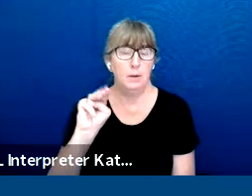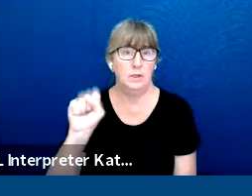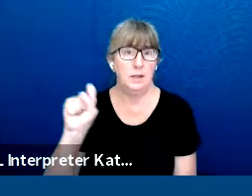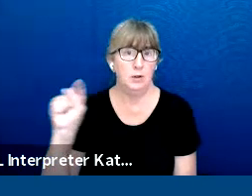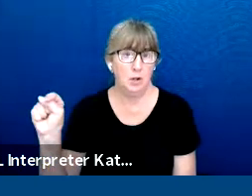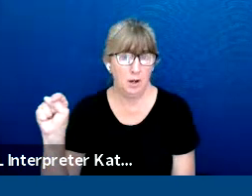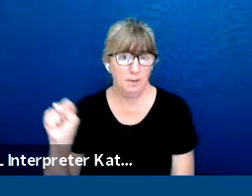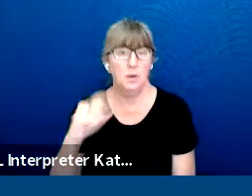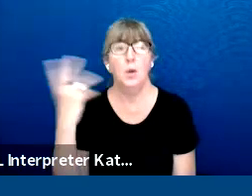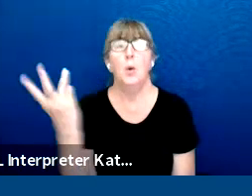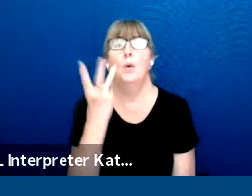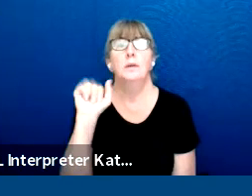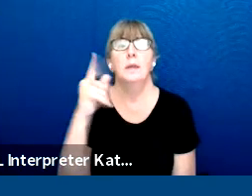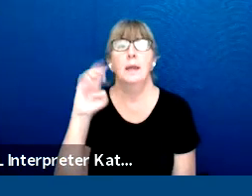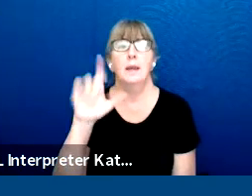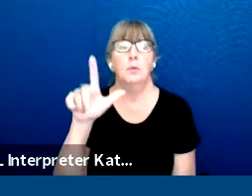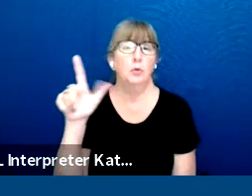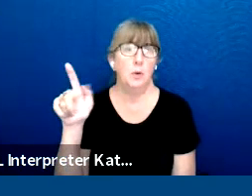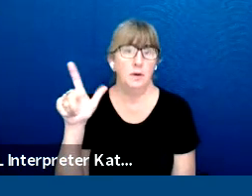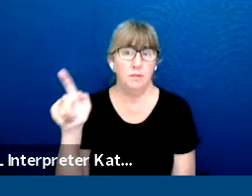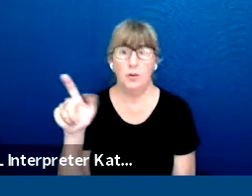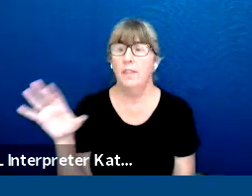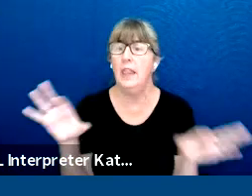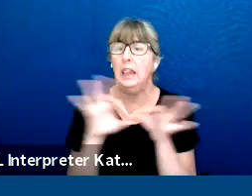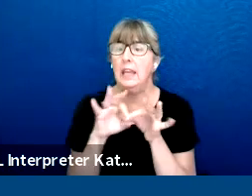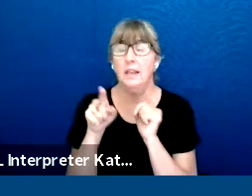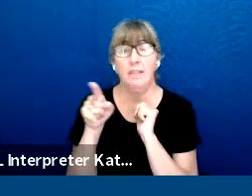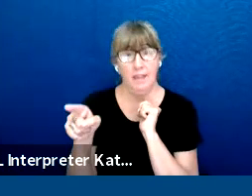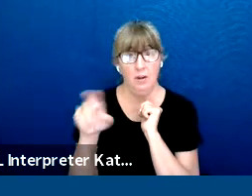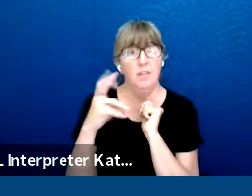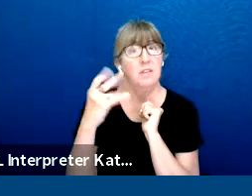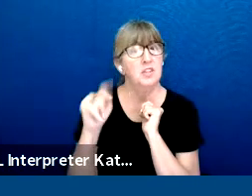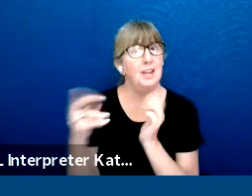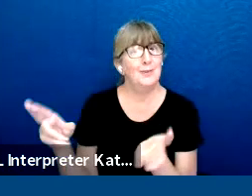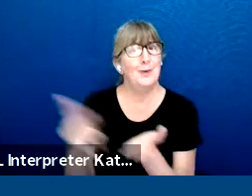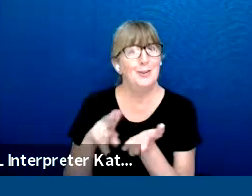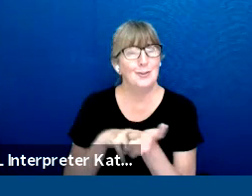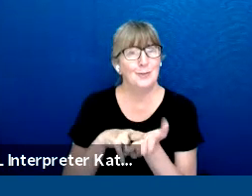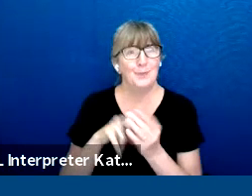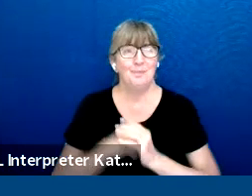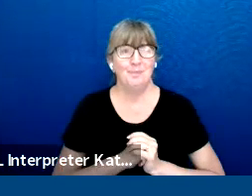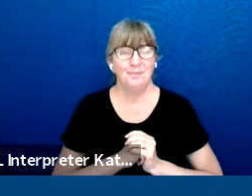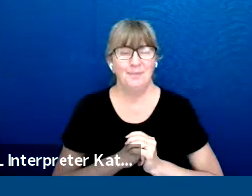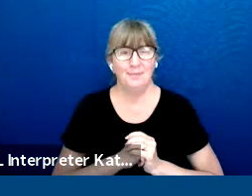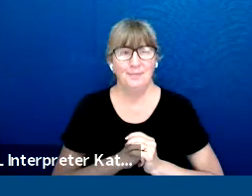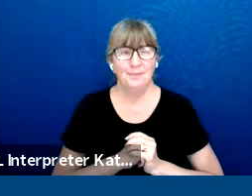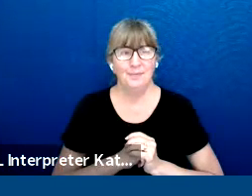Wednesday, April 21st, and the link is in the chat to register for that.